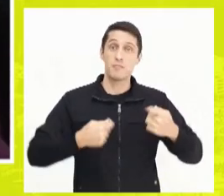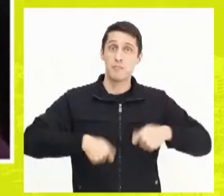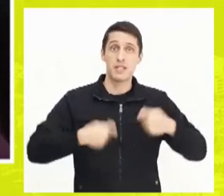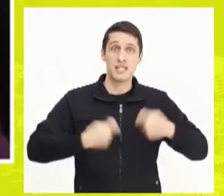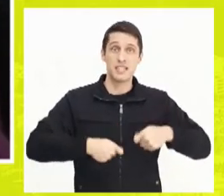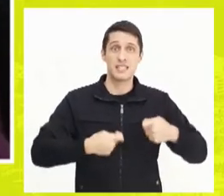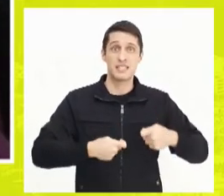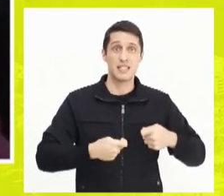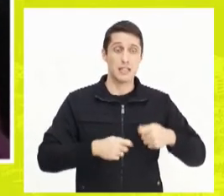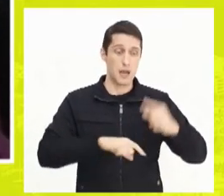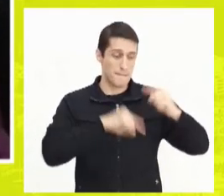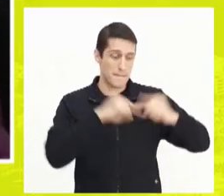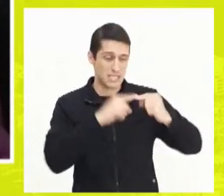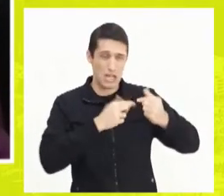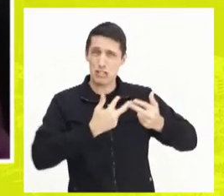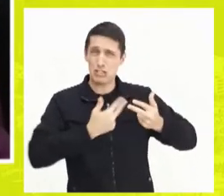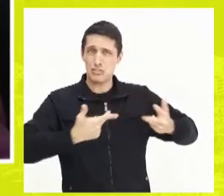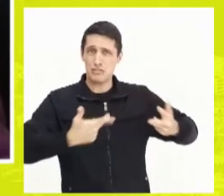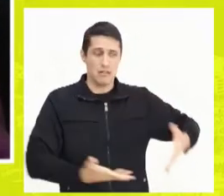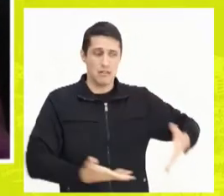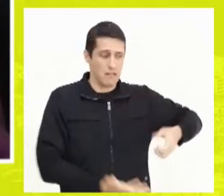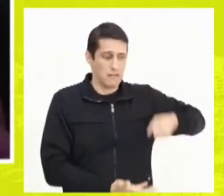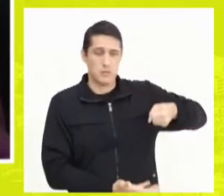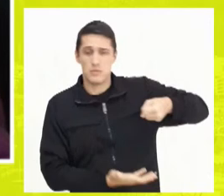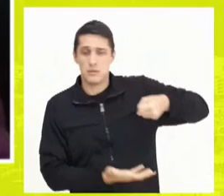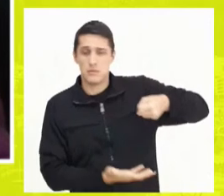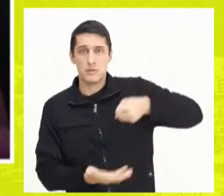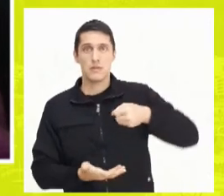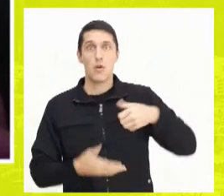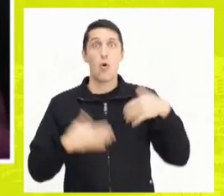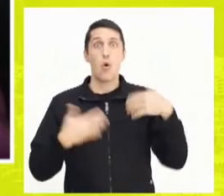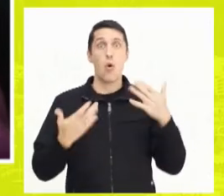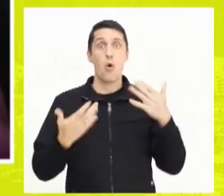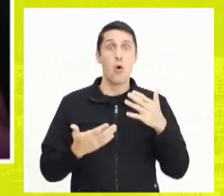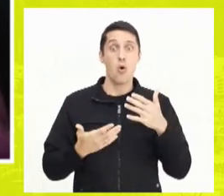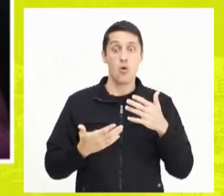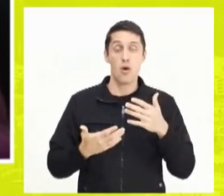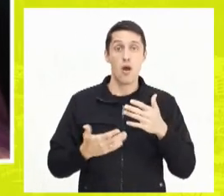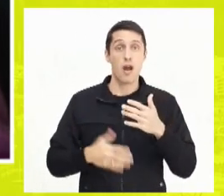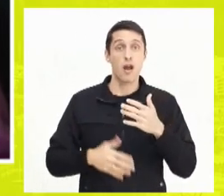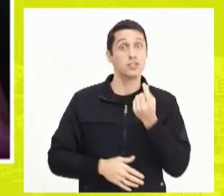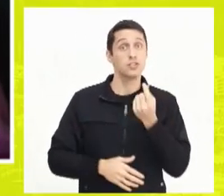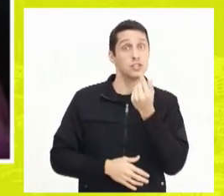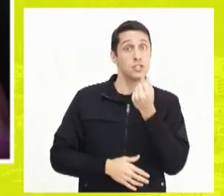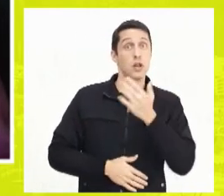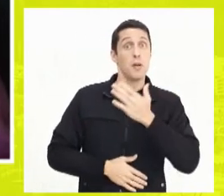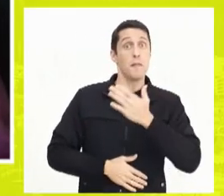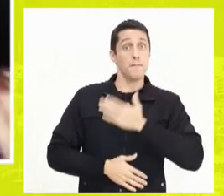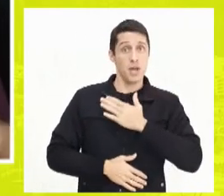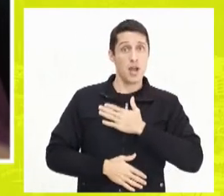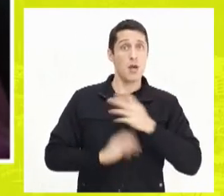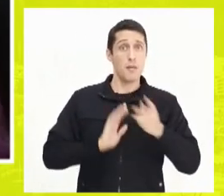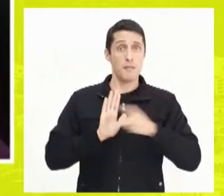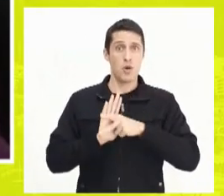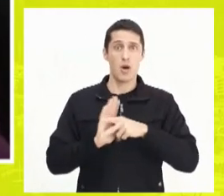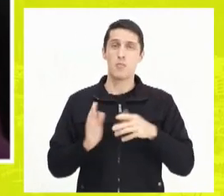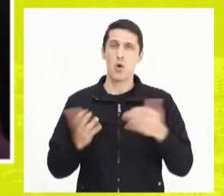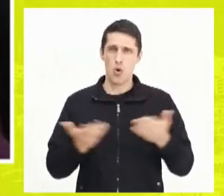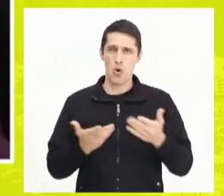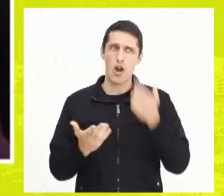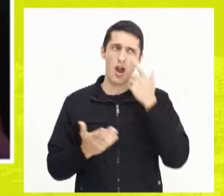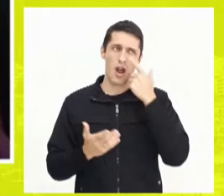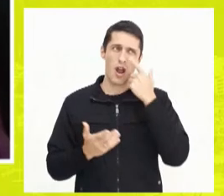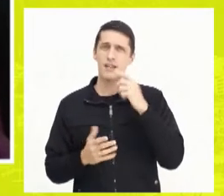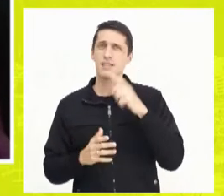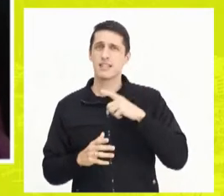teachers really use whatever they have to make that reality happens it's the reality in education in